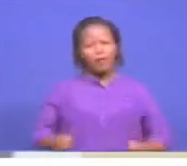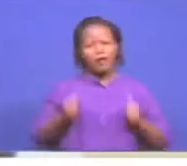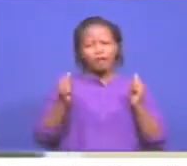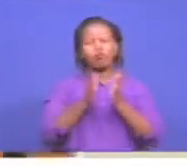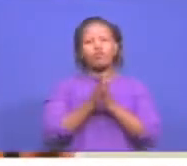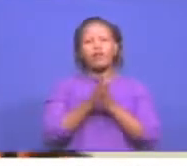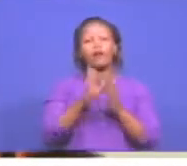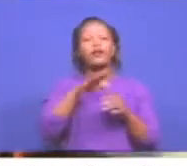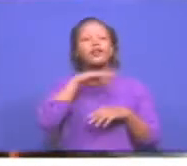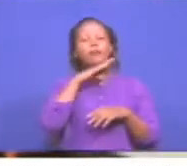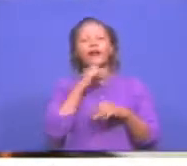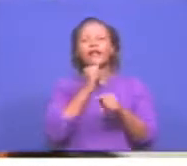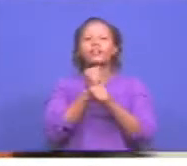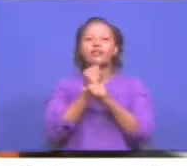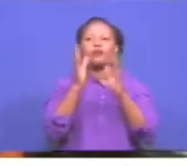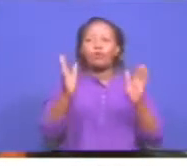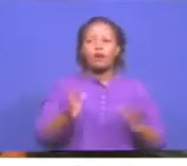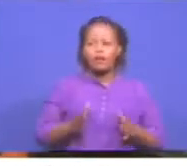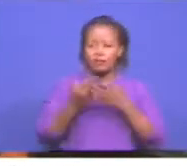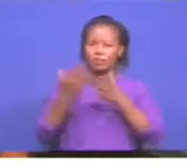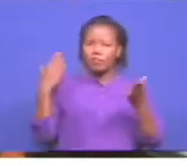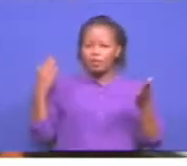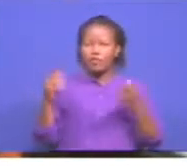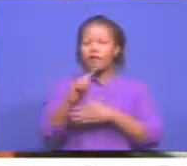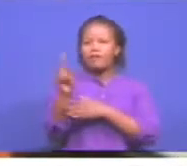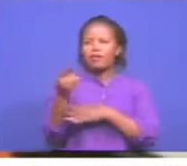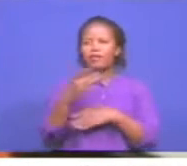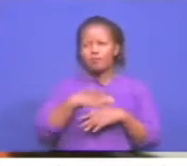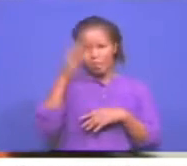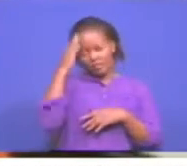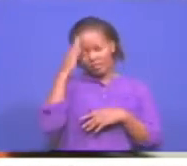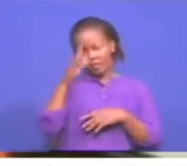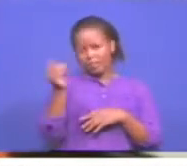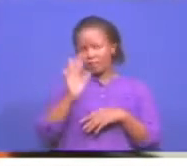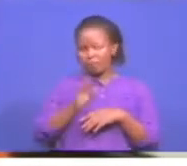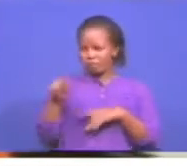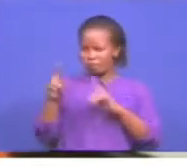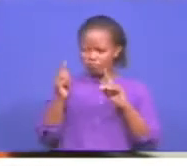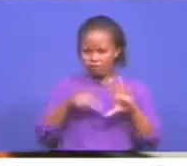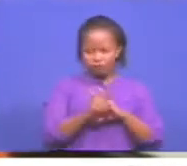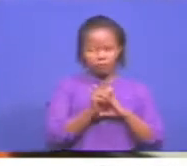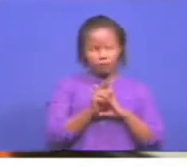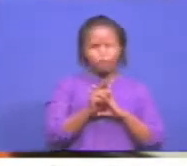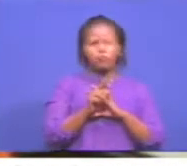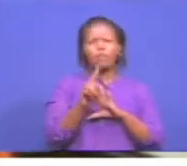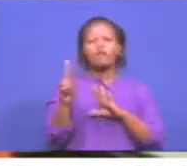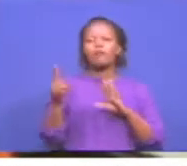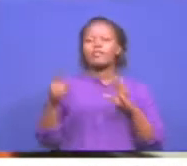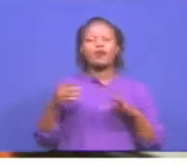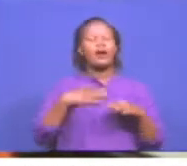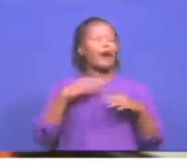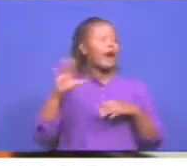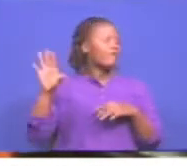colleague. Dorothy, before I go far, allow me to recognize you. I just walked in. We have heard a lot lately